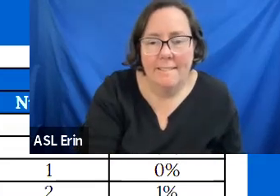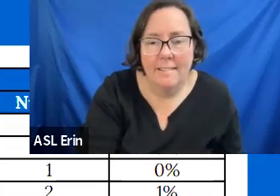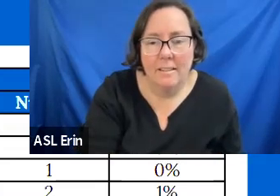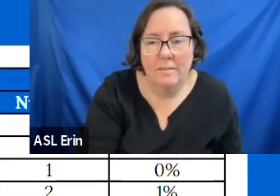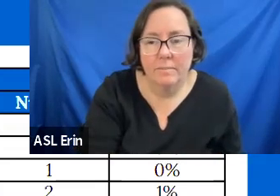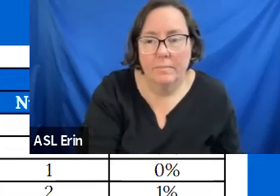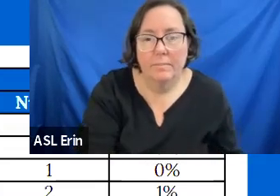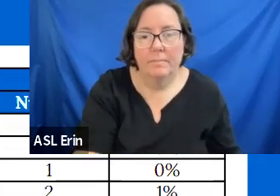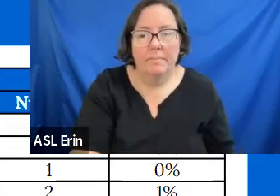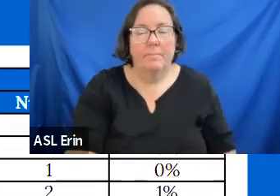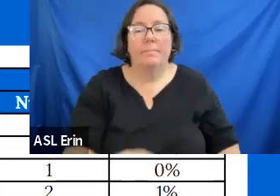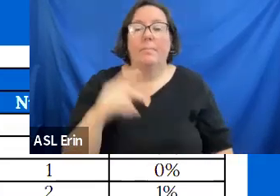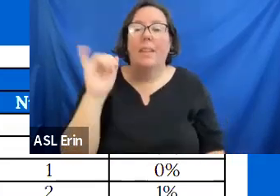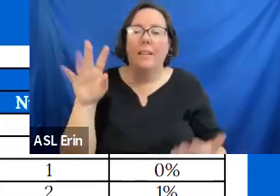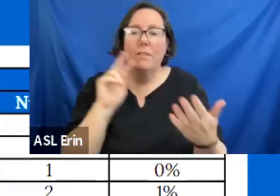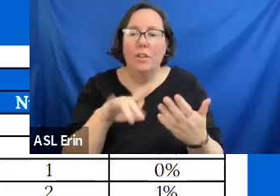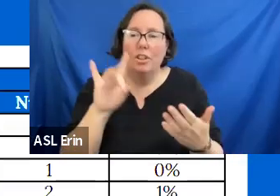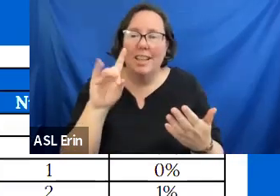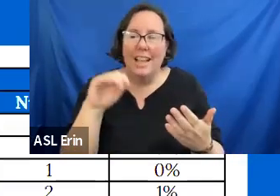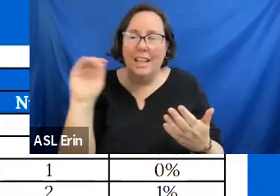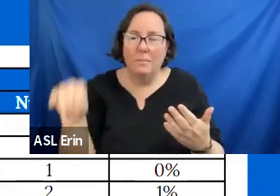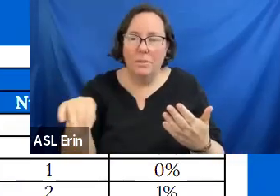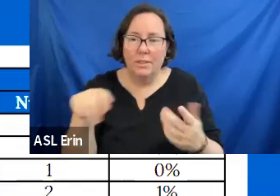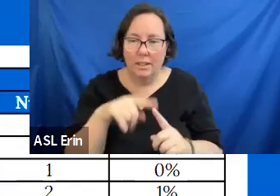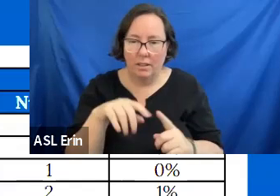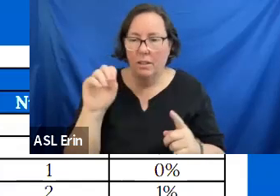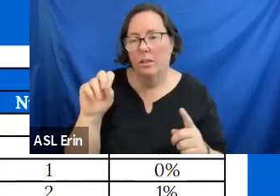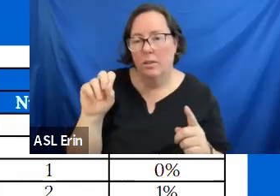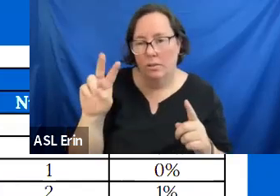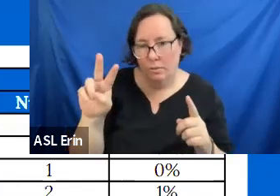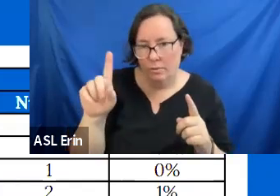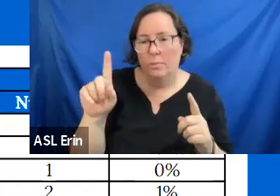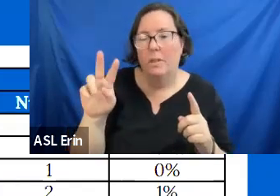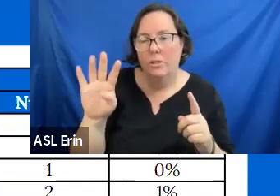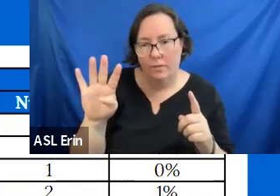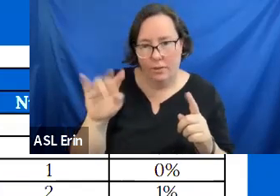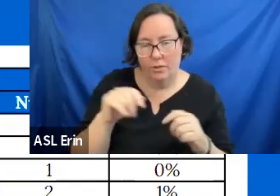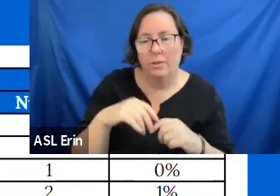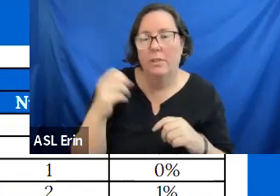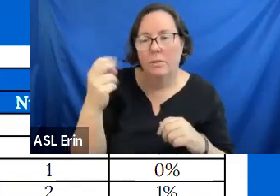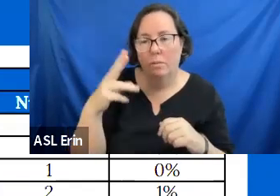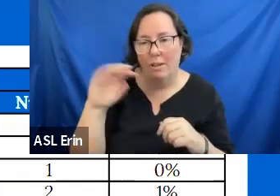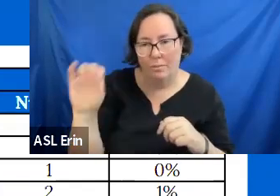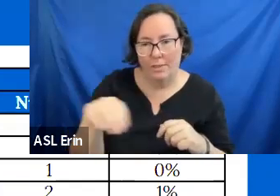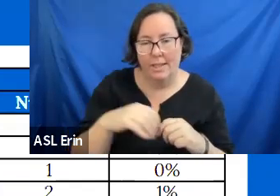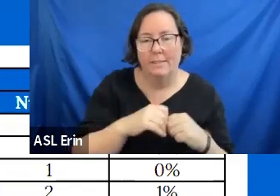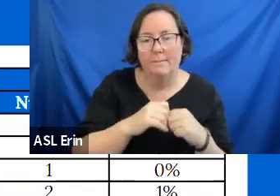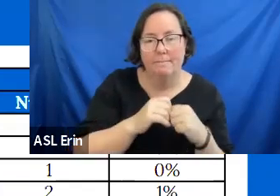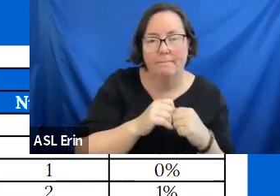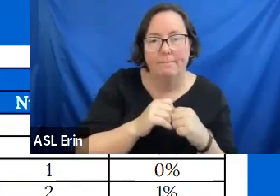And then if we look at the 80%, it is 02124 at 12%.